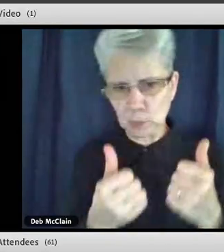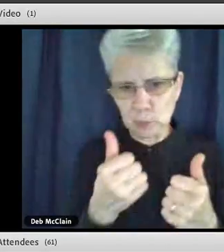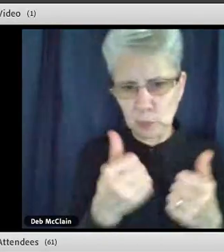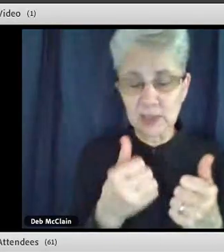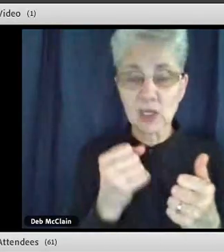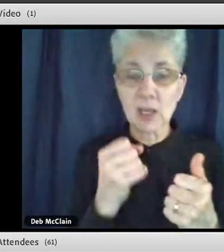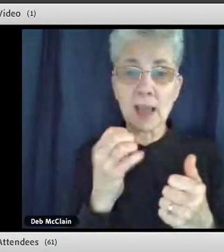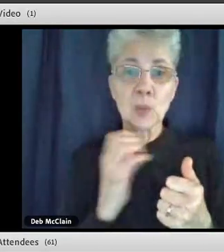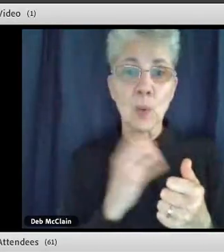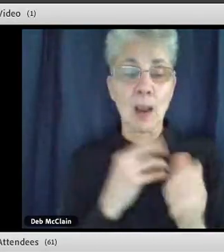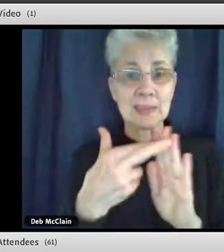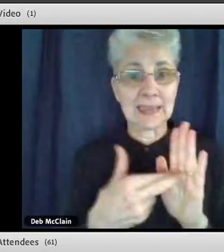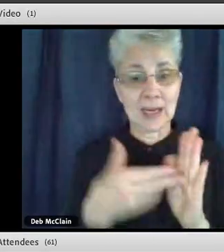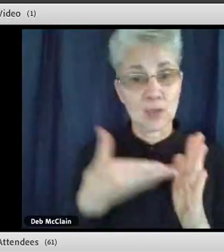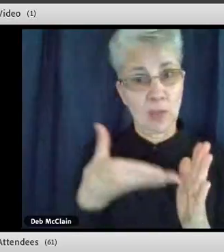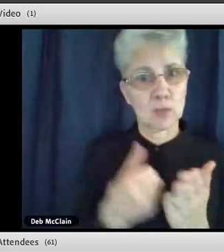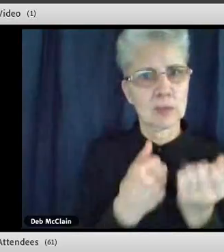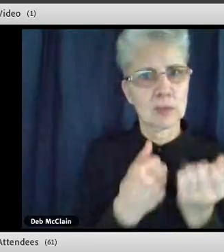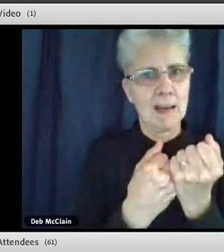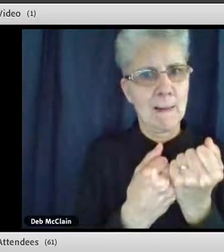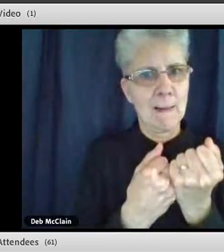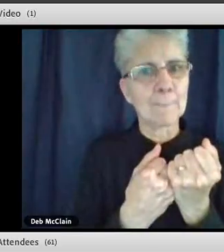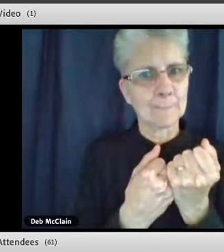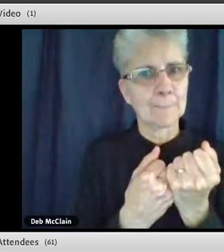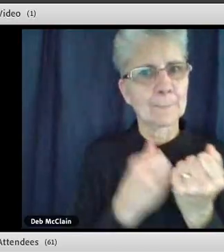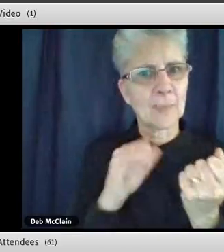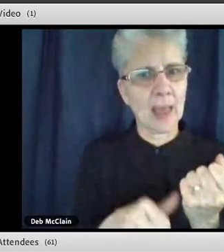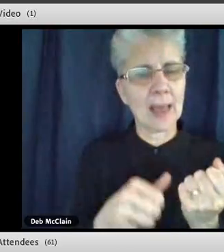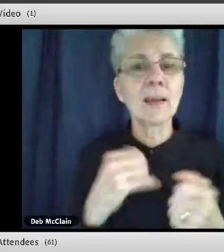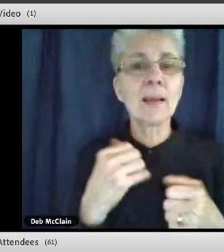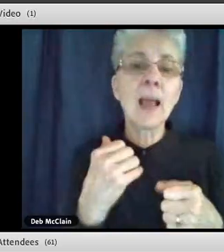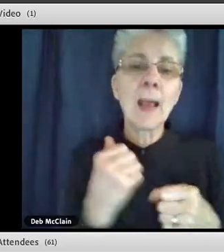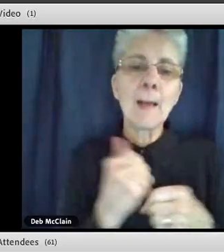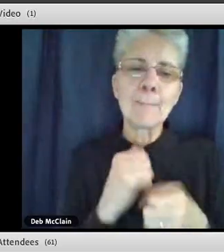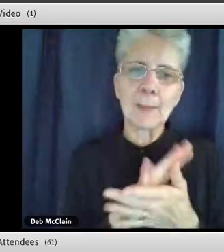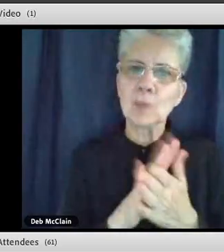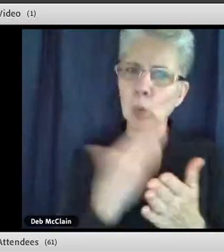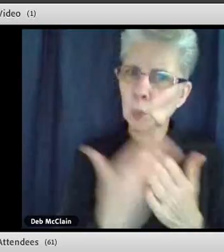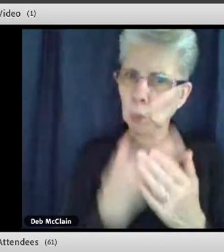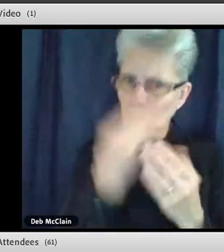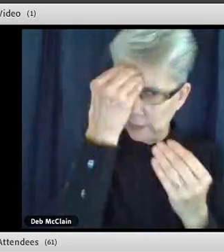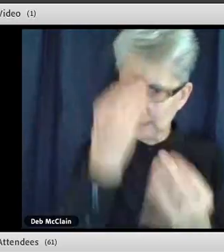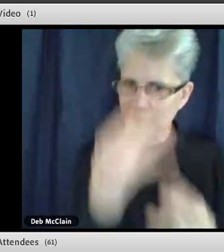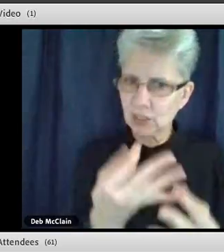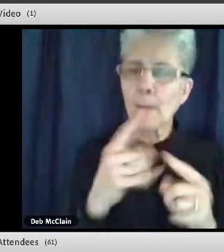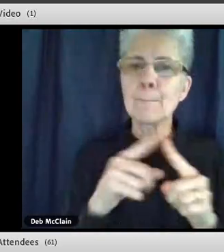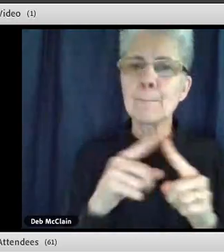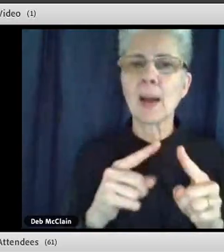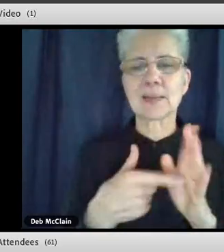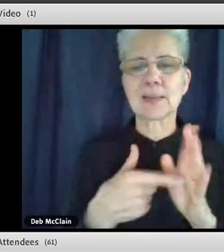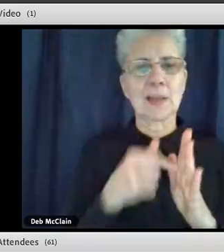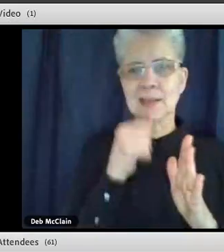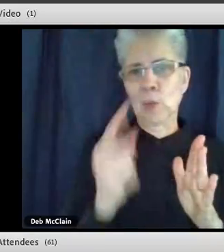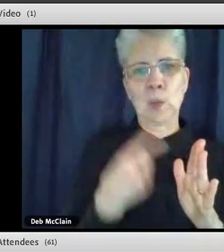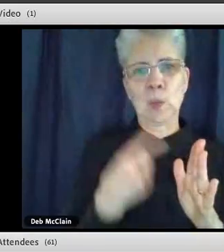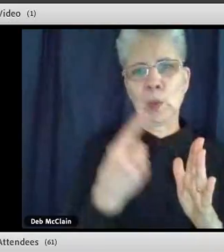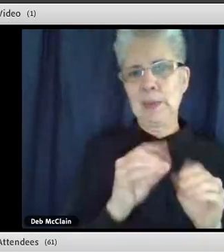our standards are there to help kind of support us and kind of making an informed decision, but sometimes it's not always